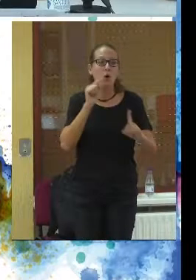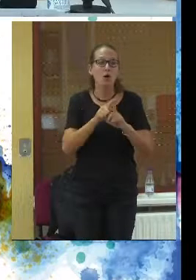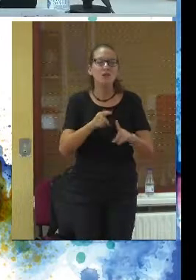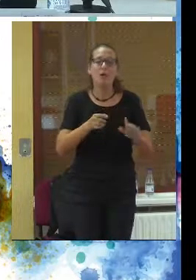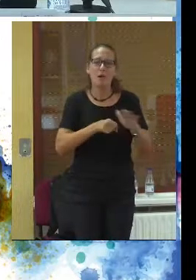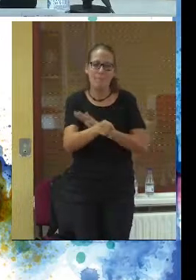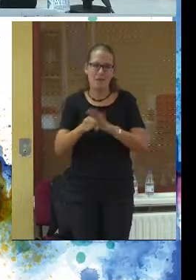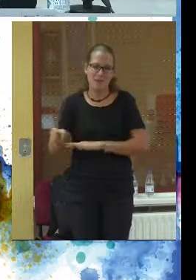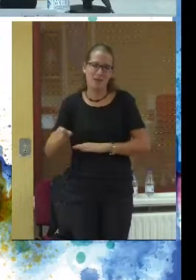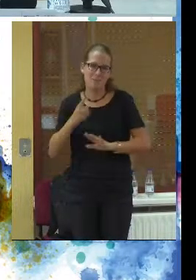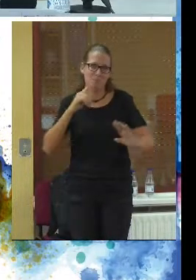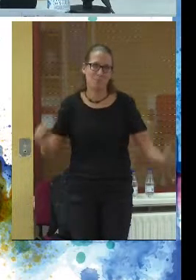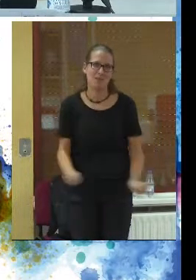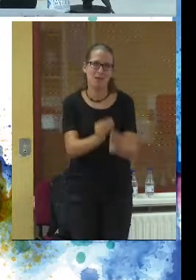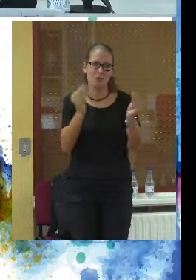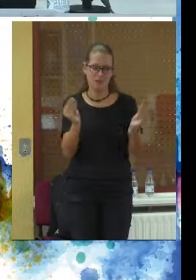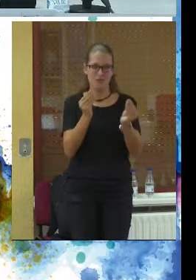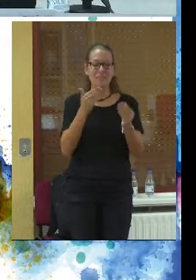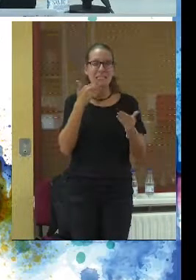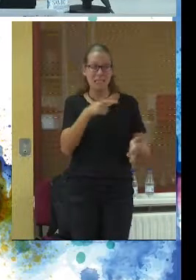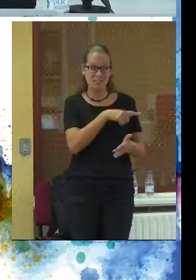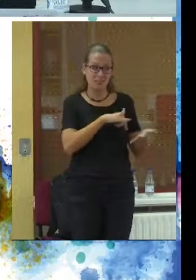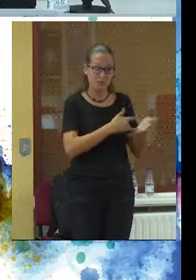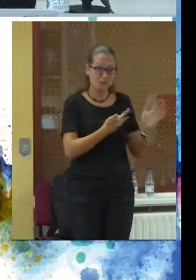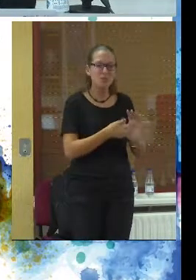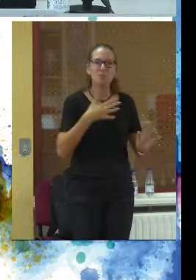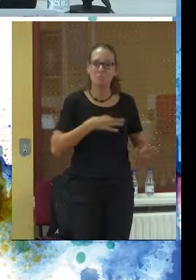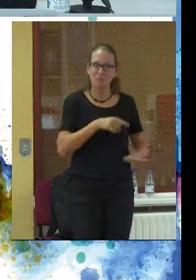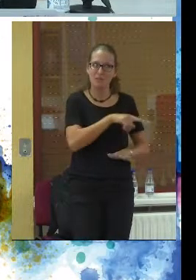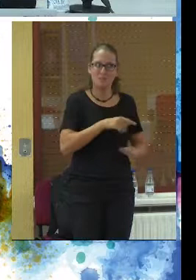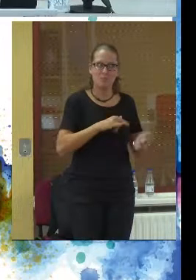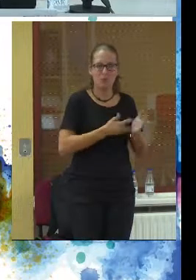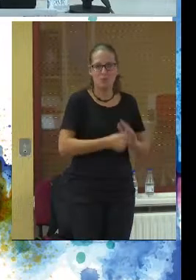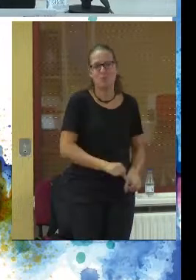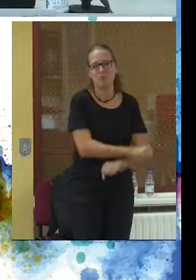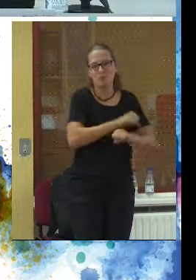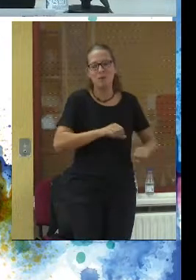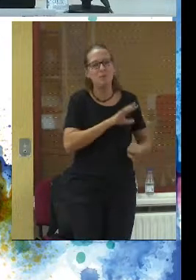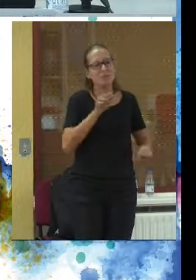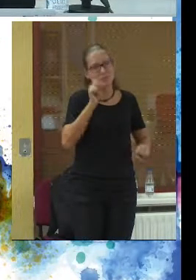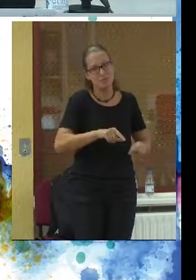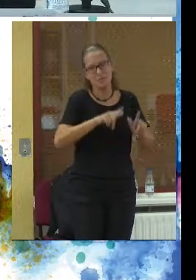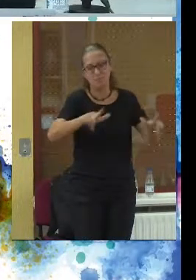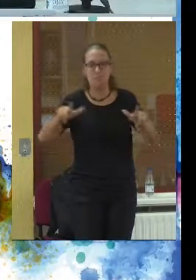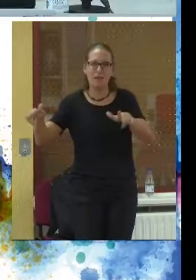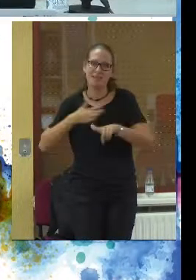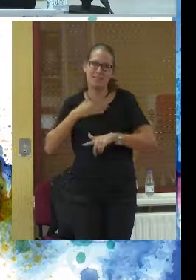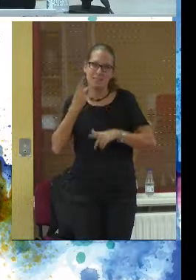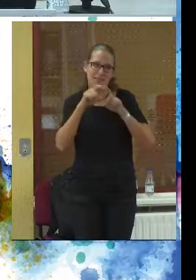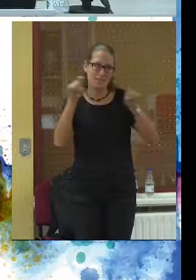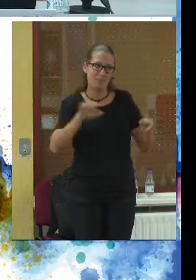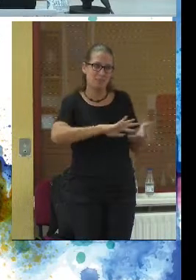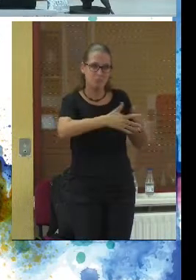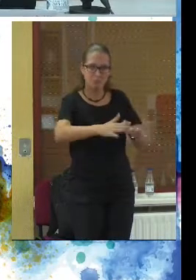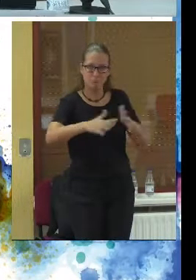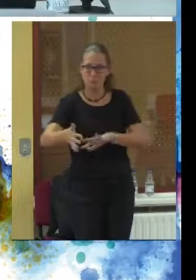the aim of improving employability for people with disabilities, increasing this to